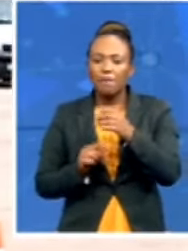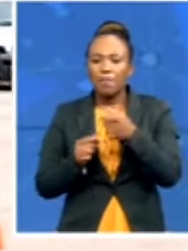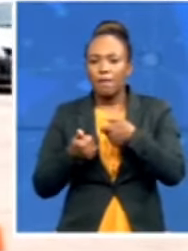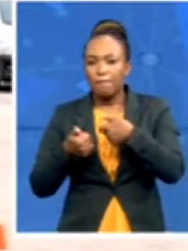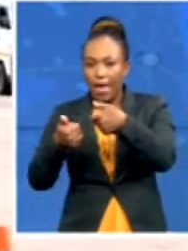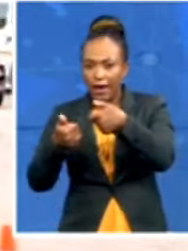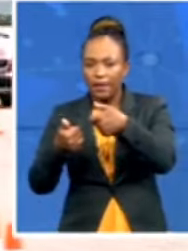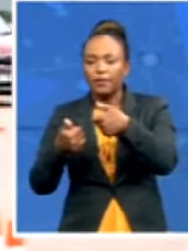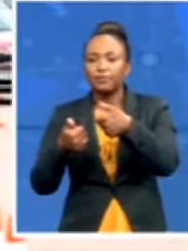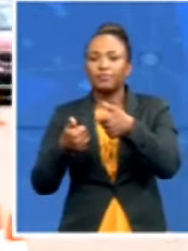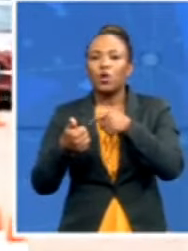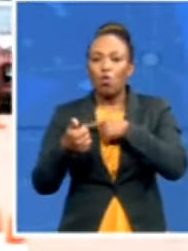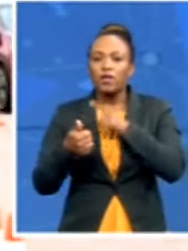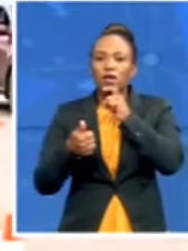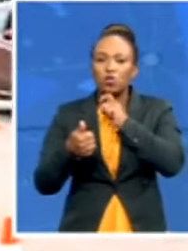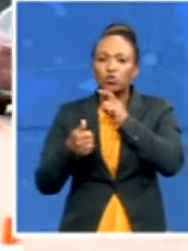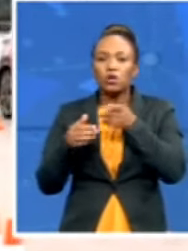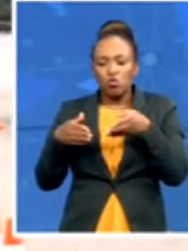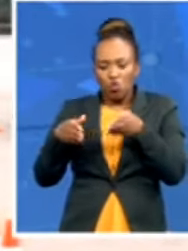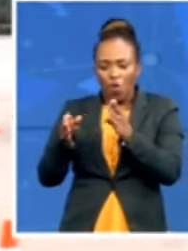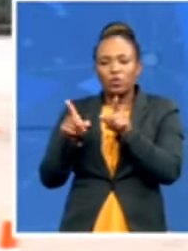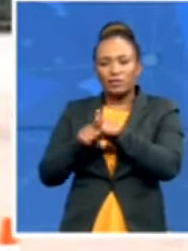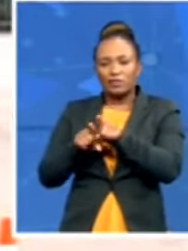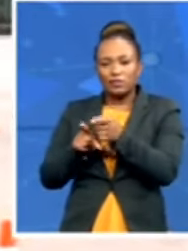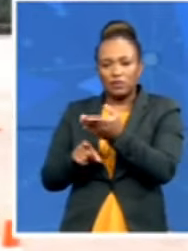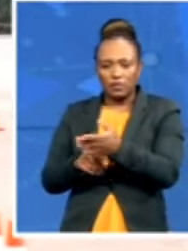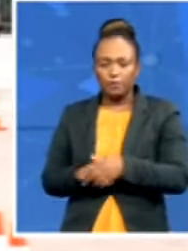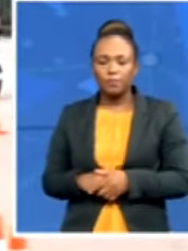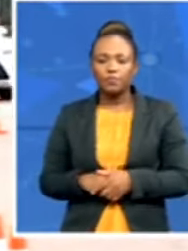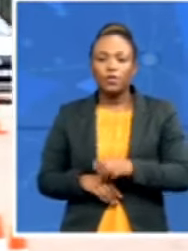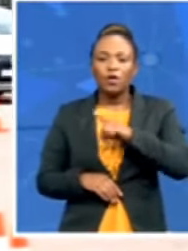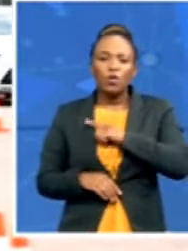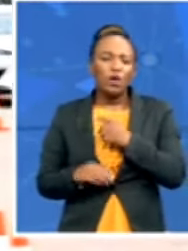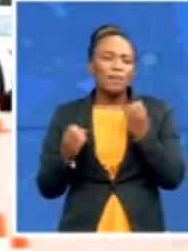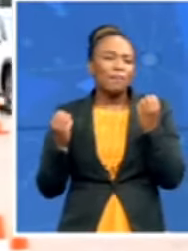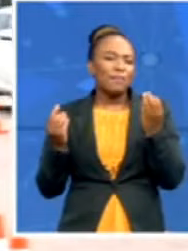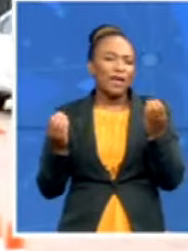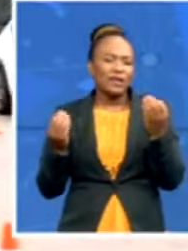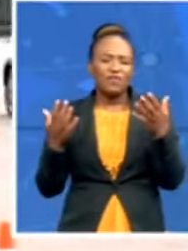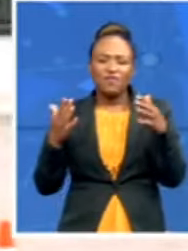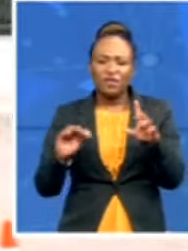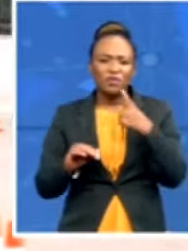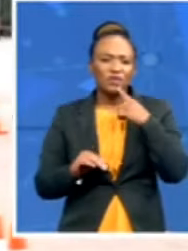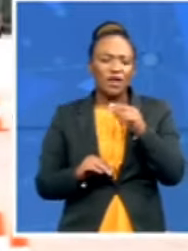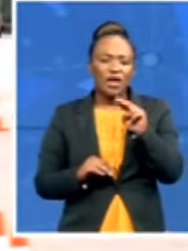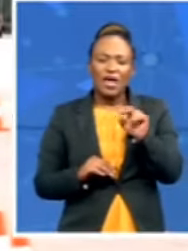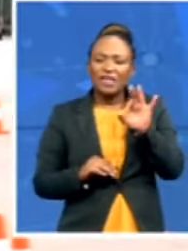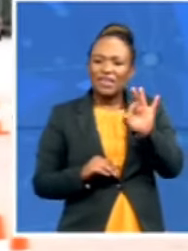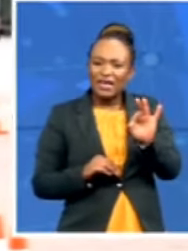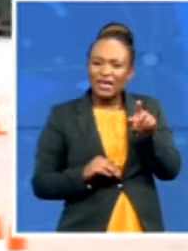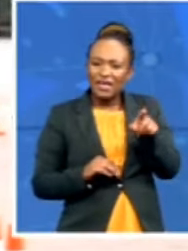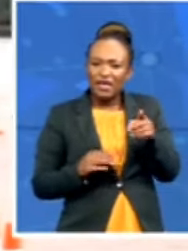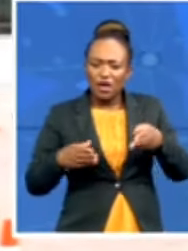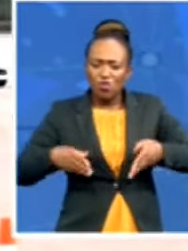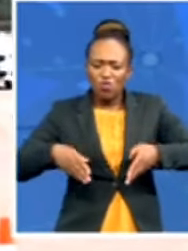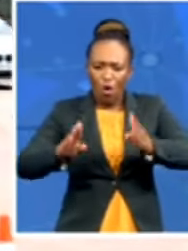that there's been a number of things being said about the N3 being one of those top guarded areas